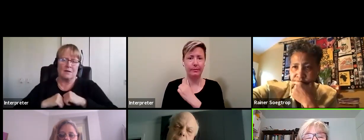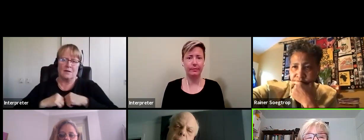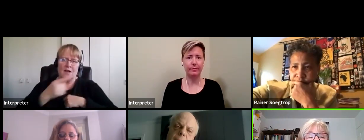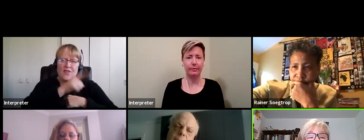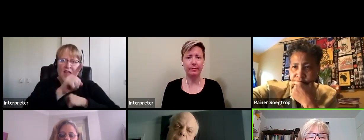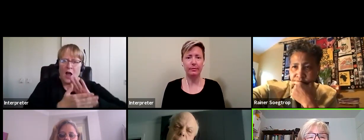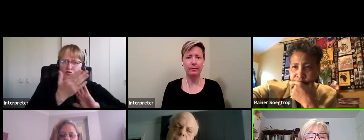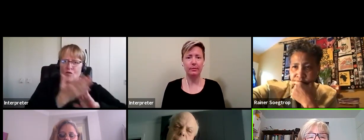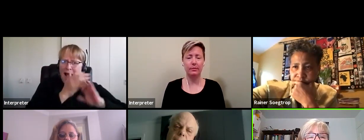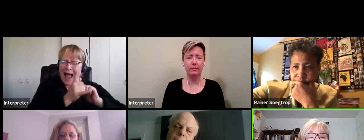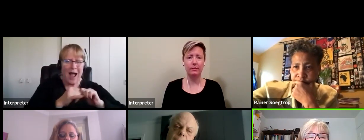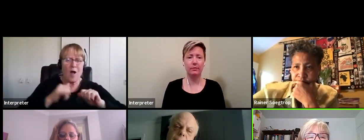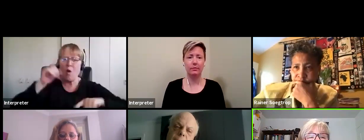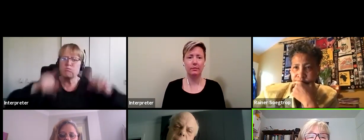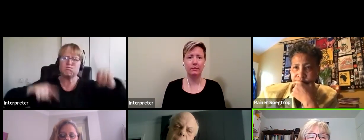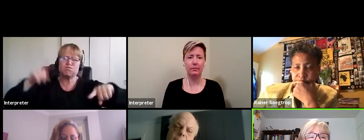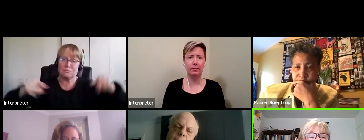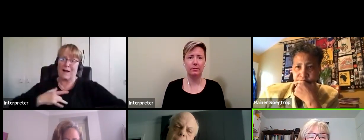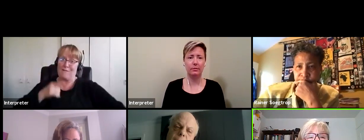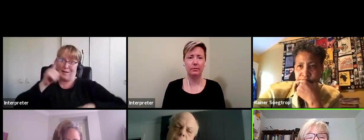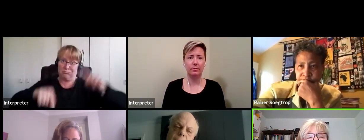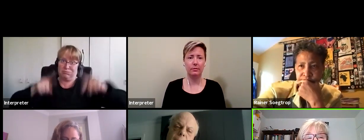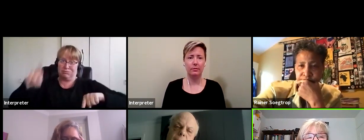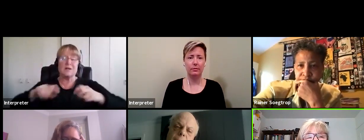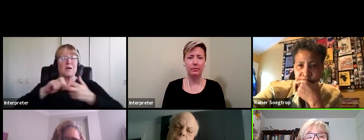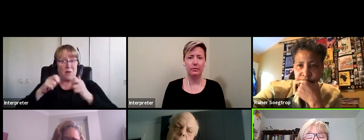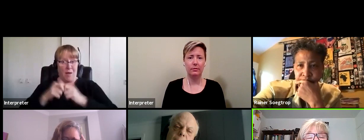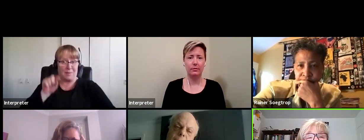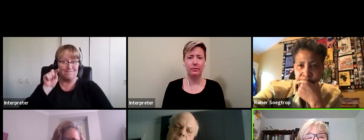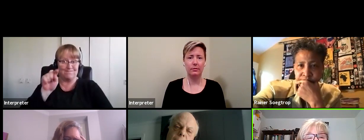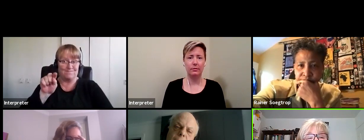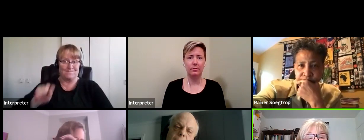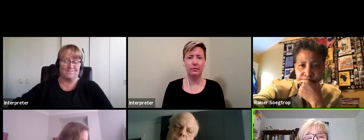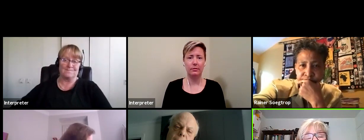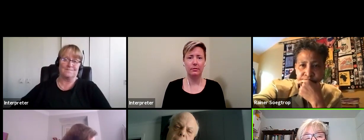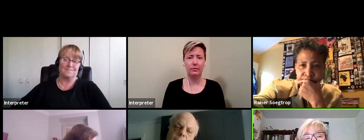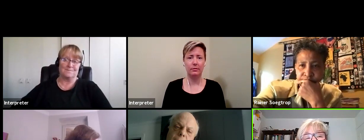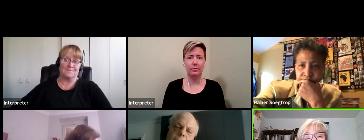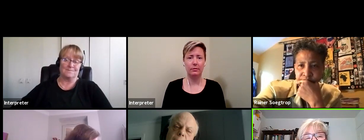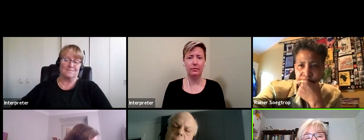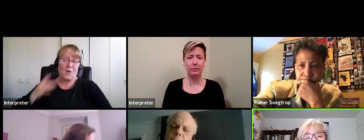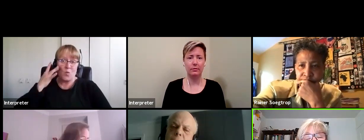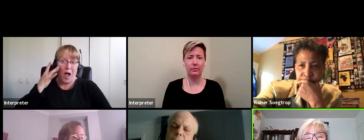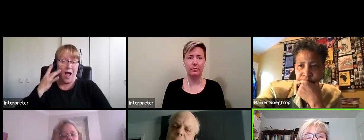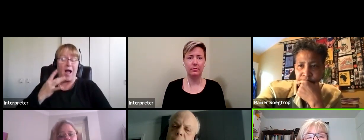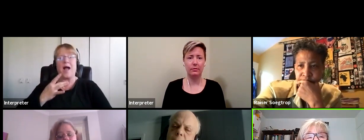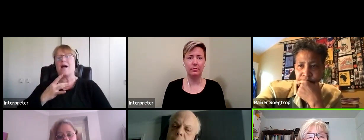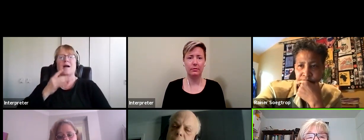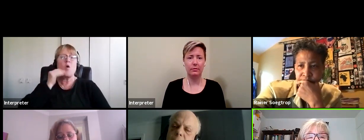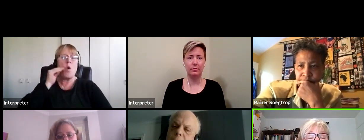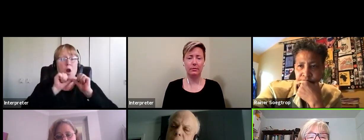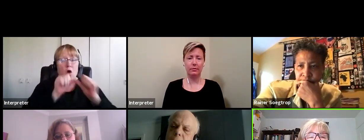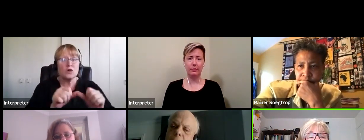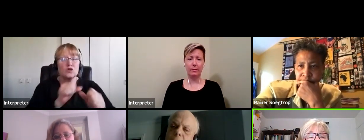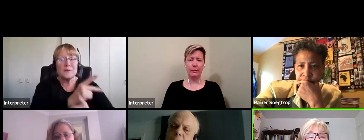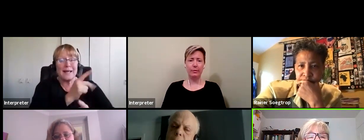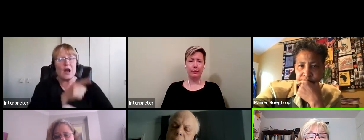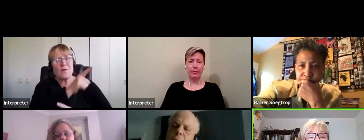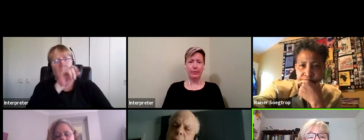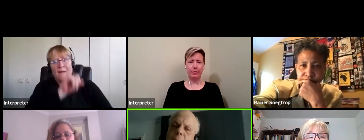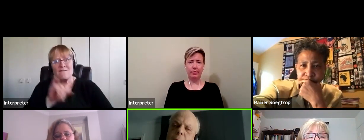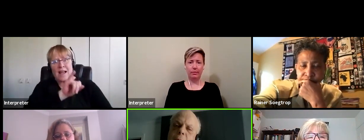it. And I think that's going to be quite problematic because these are the places where we're seeing the largest number of infections and